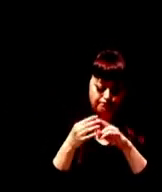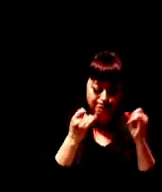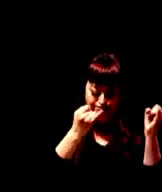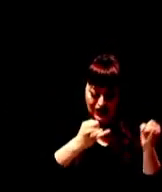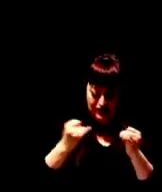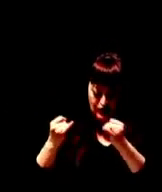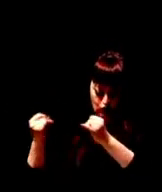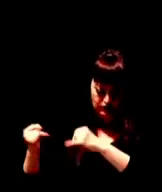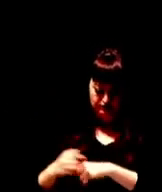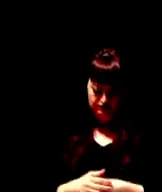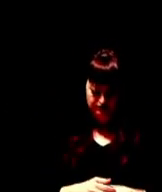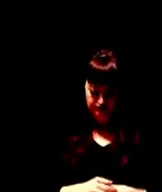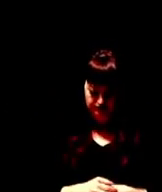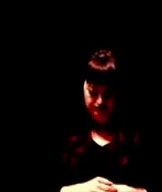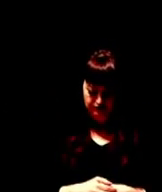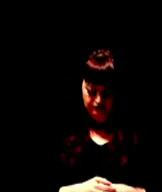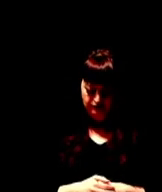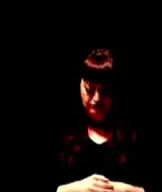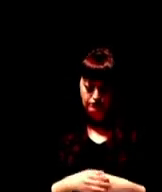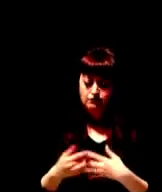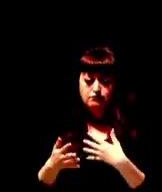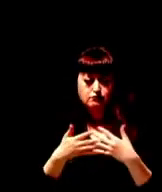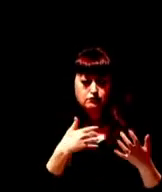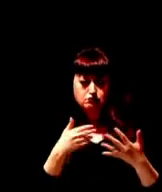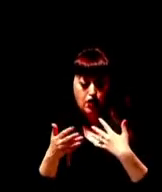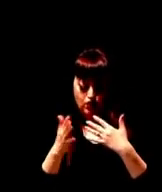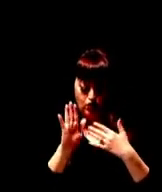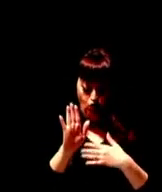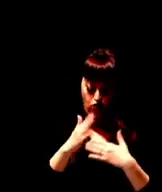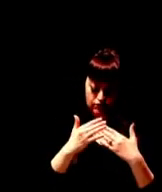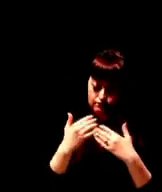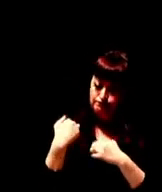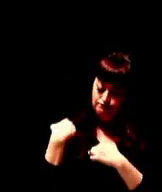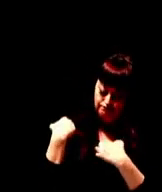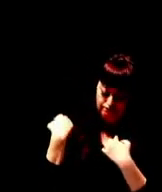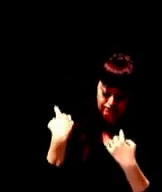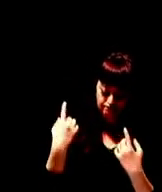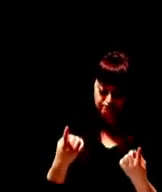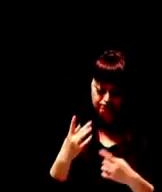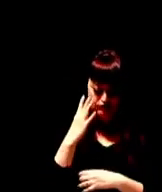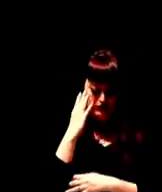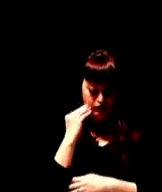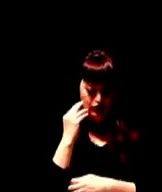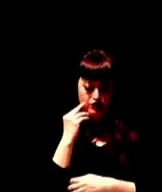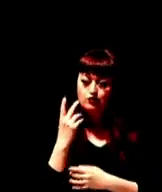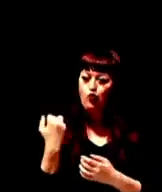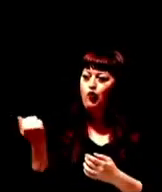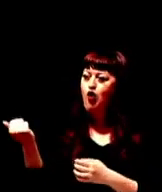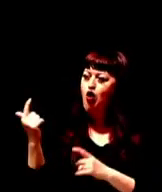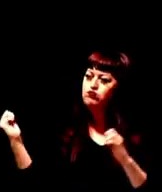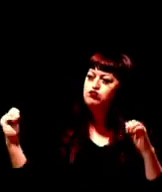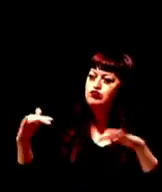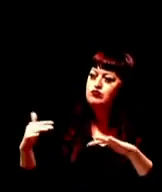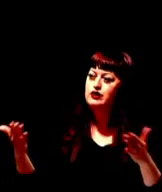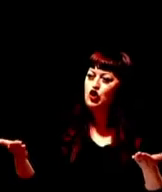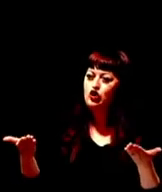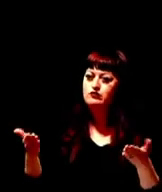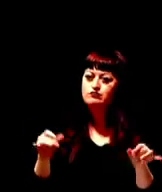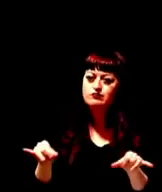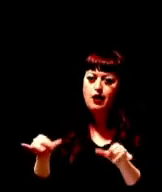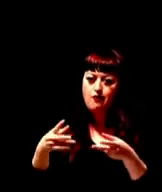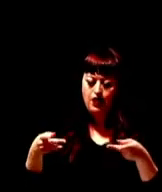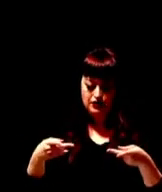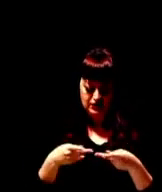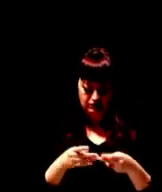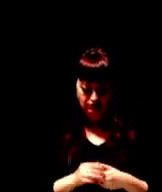themselves, but no matter what roads or pathways you may have taken, we all made it to the same place. Our perseverance